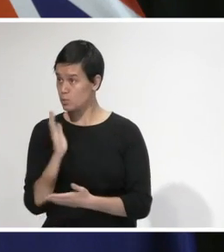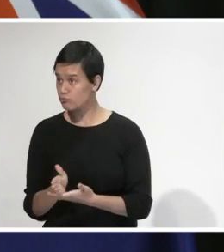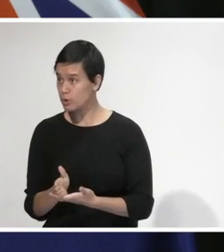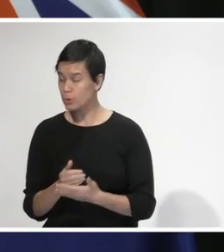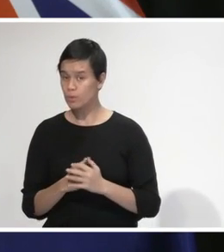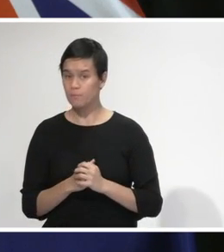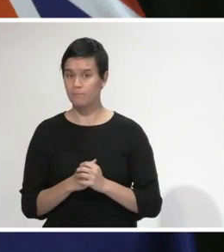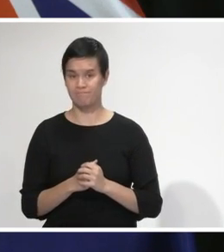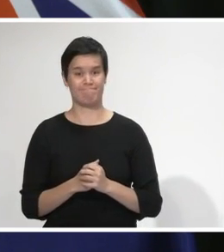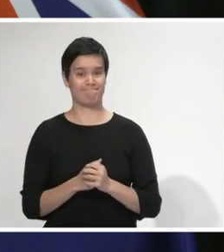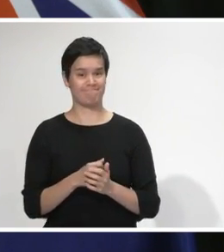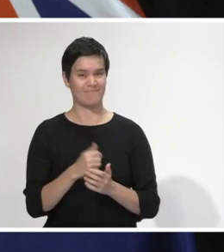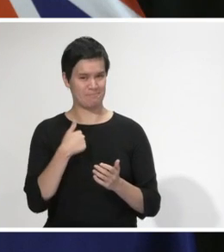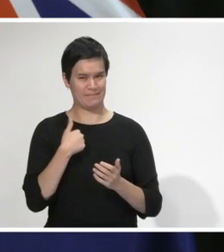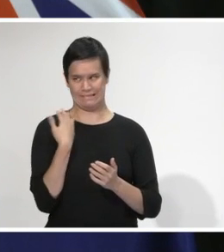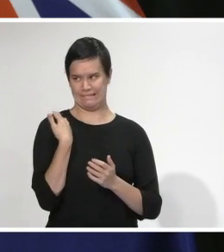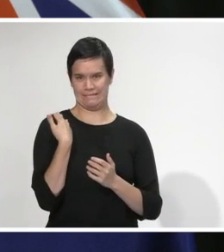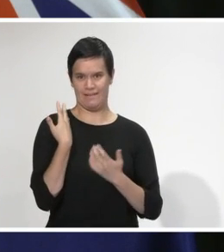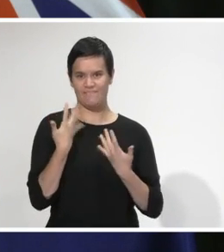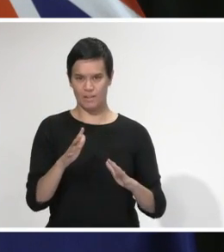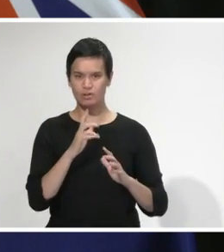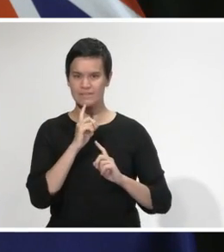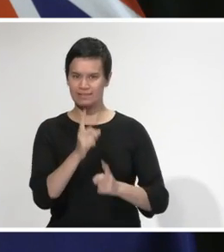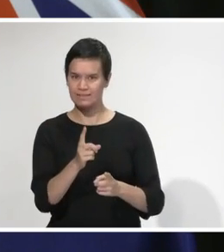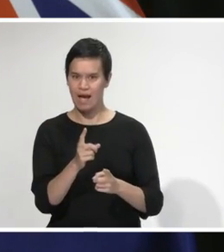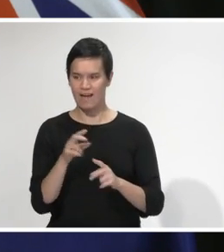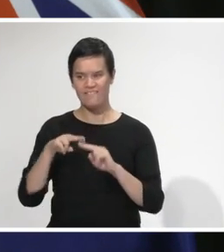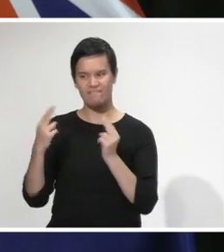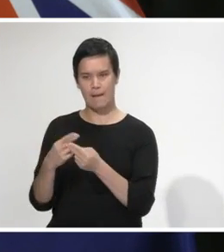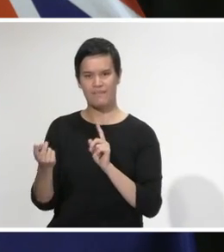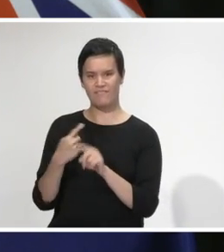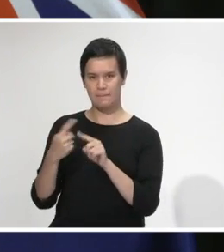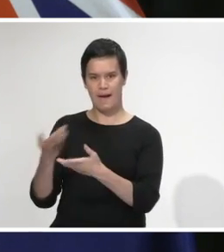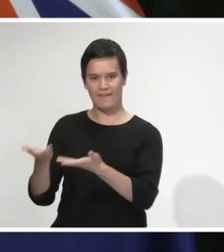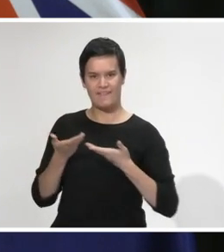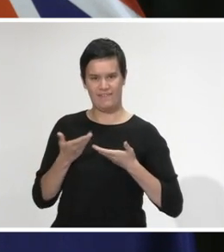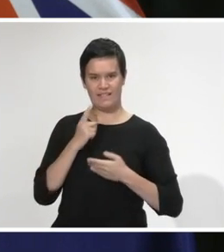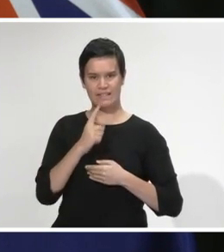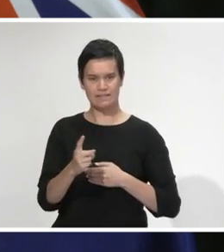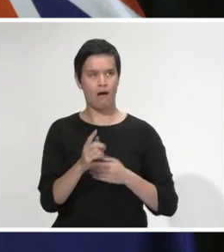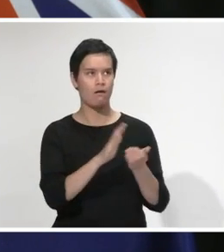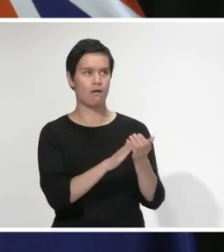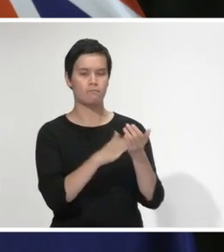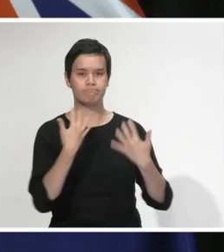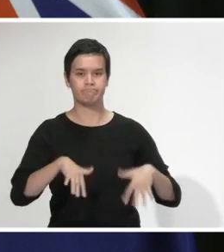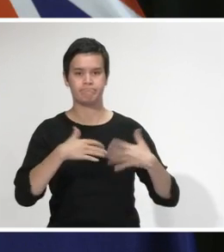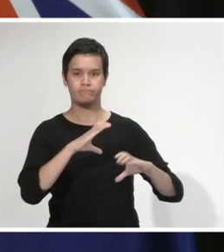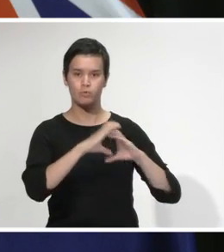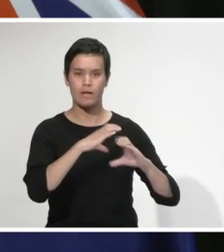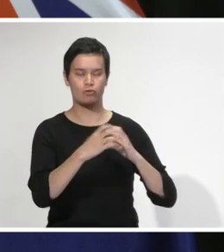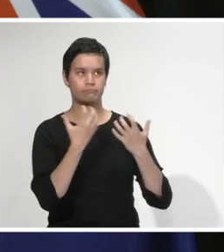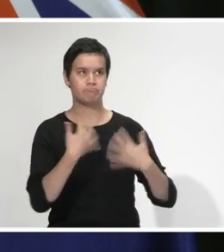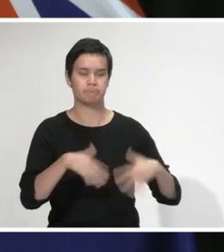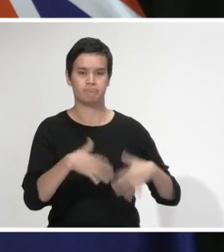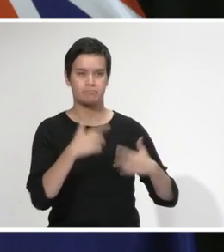from families of people who are being cared for there, I think, in stark contrast. So that's certainly not anything that's been reported to me. You